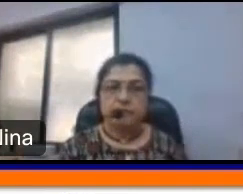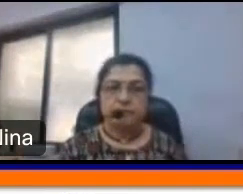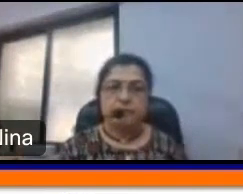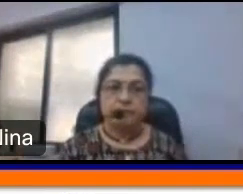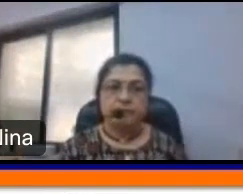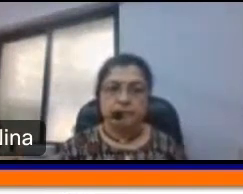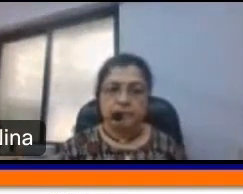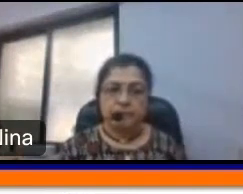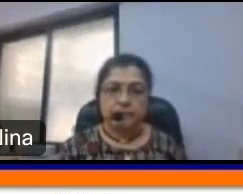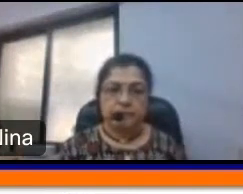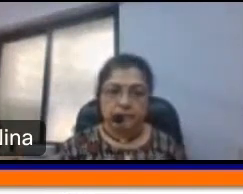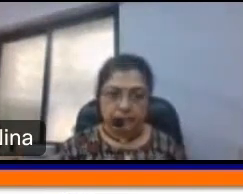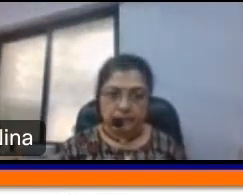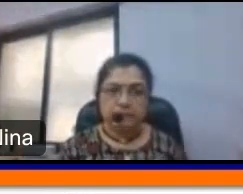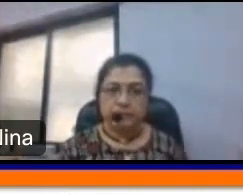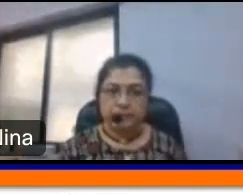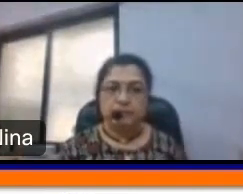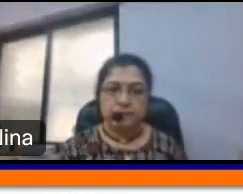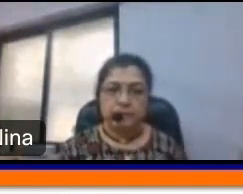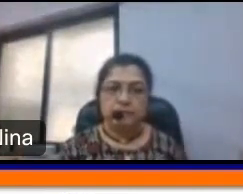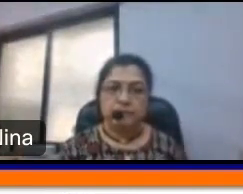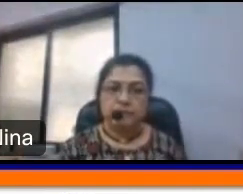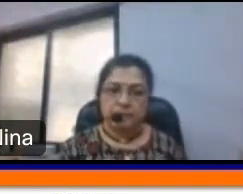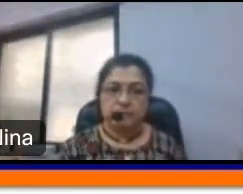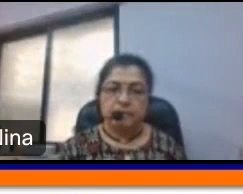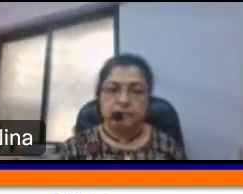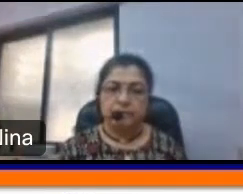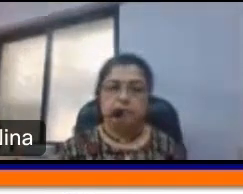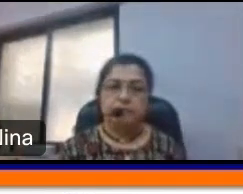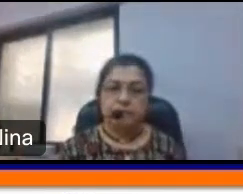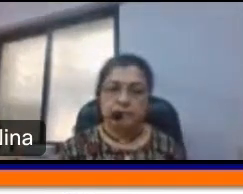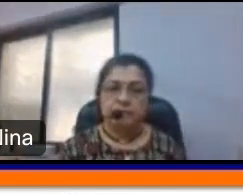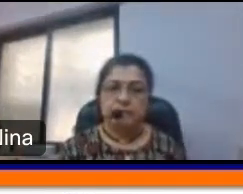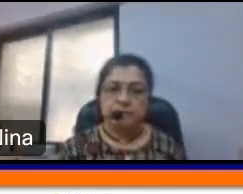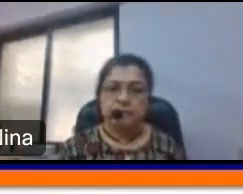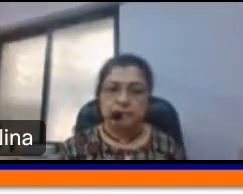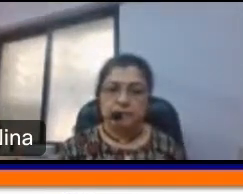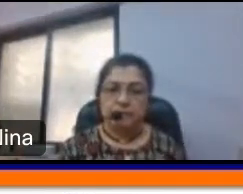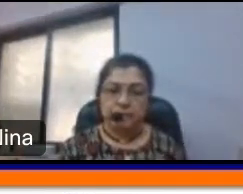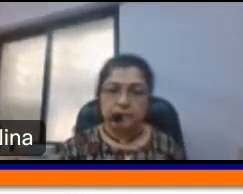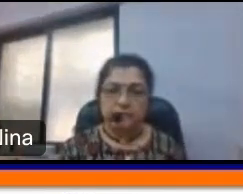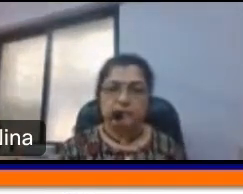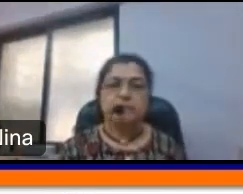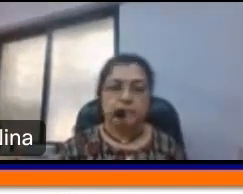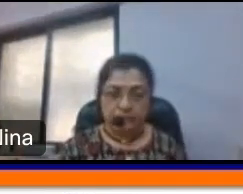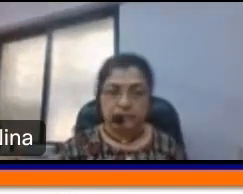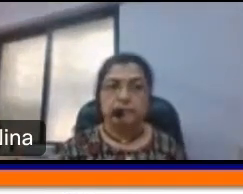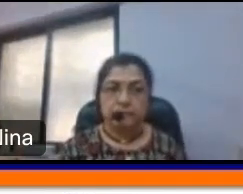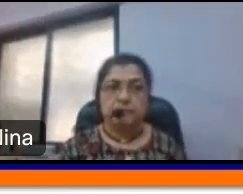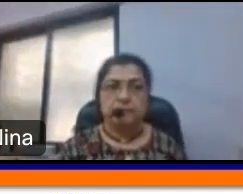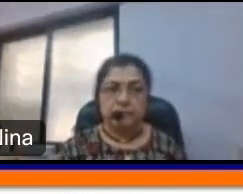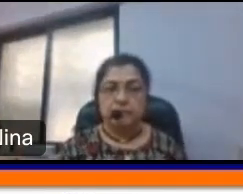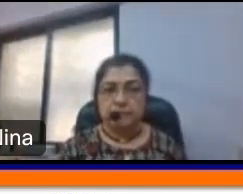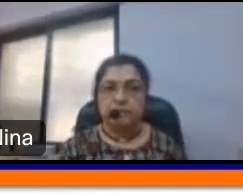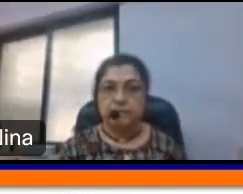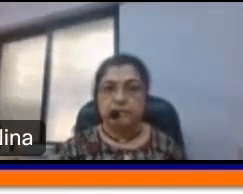is positive, does it mean the baby is having Down syndrome? Definitely no. A positive screening test indicates higher probability of the baby having